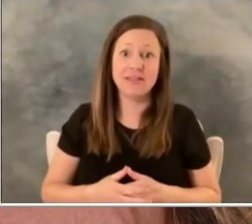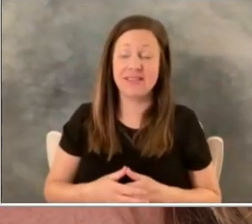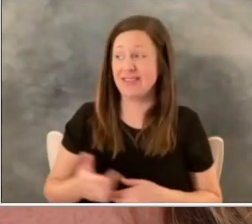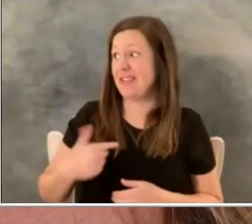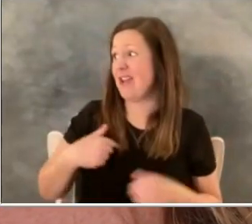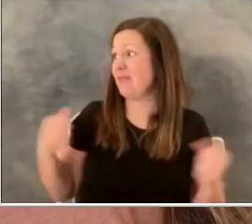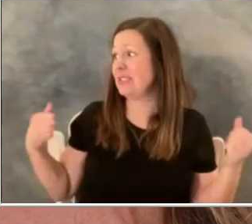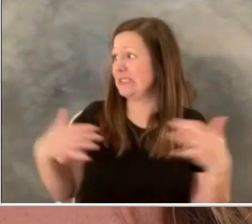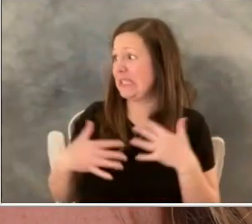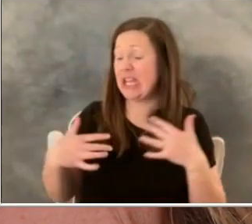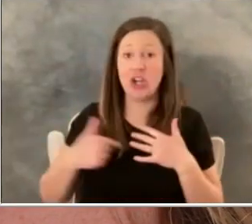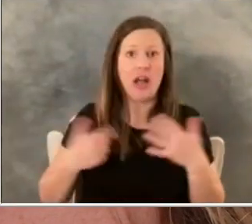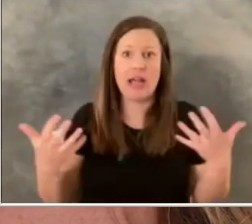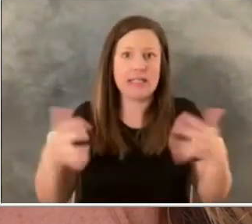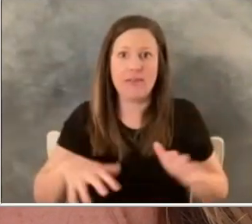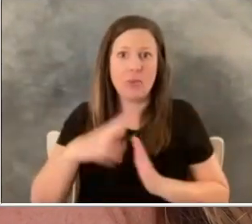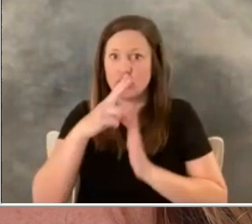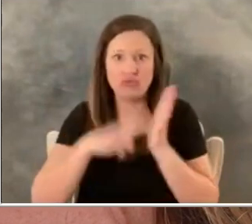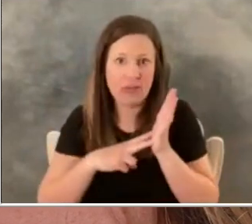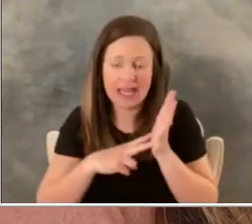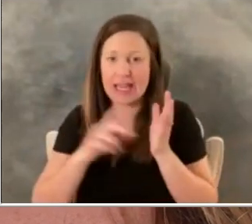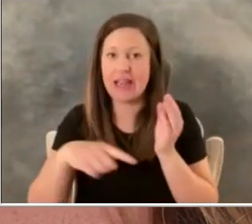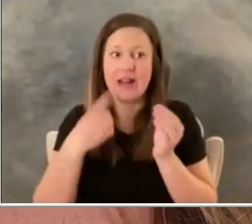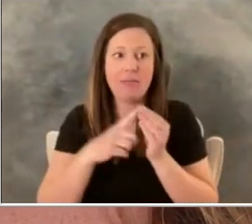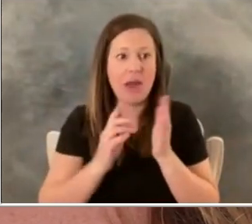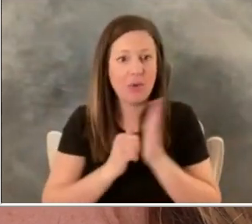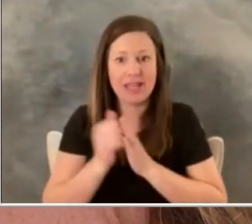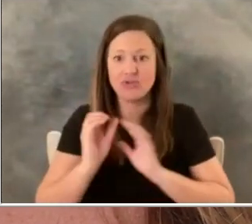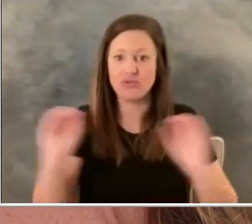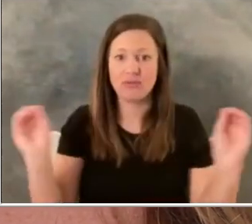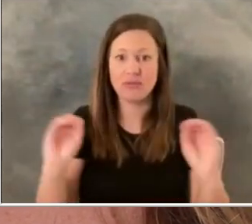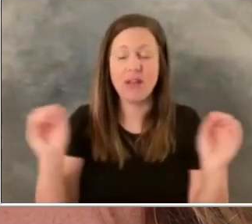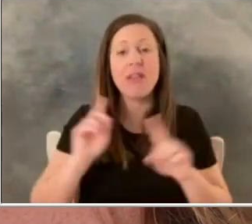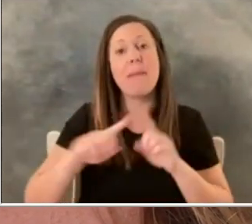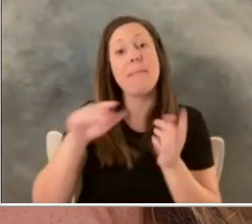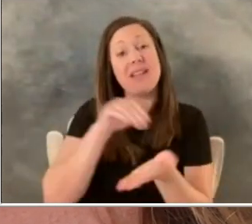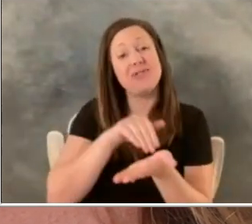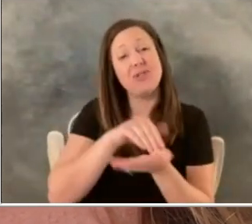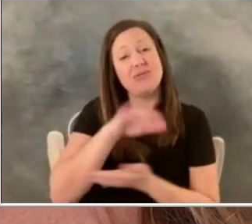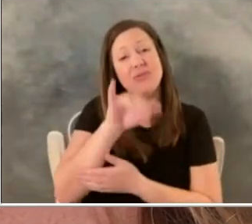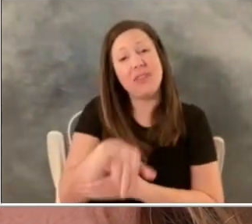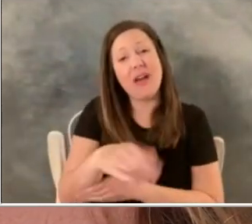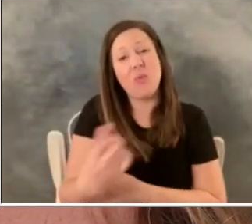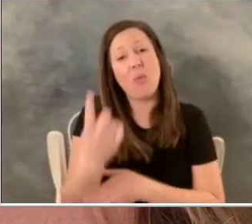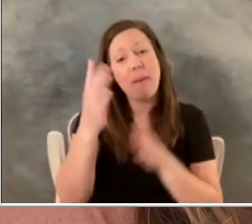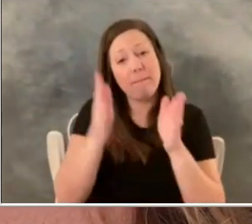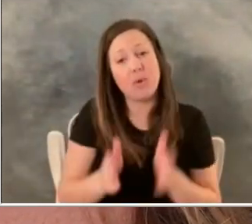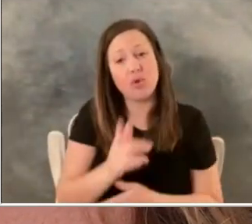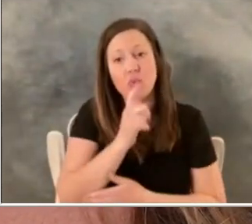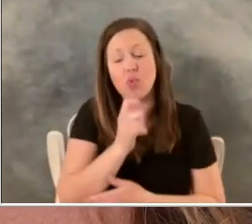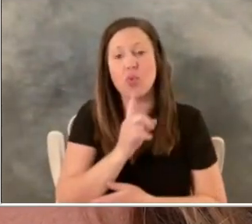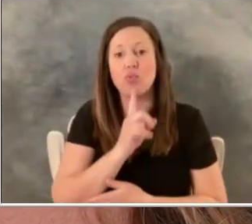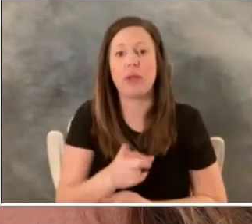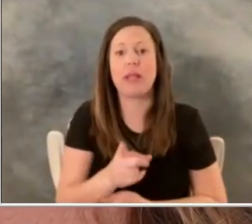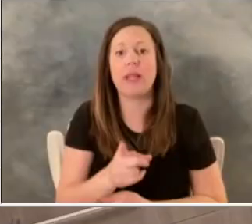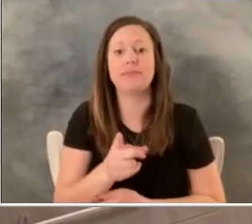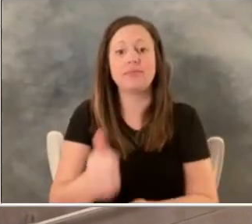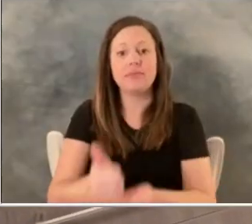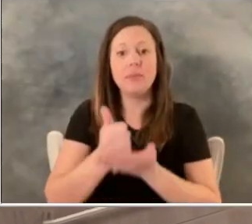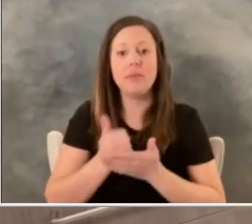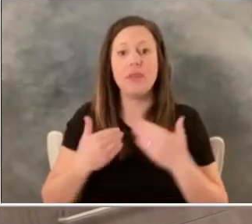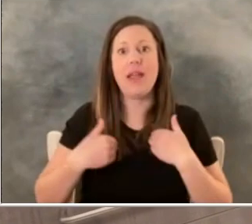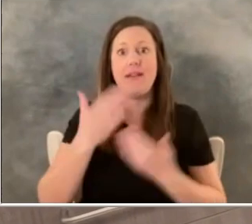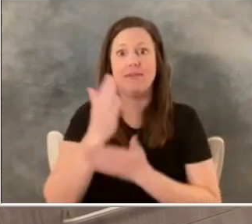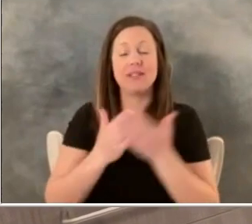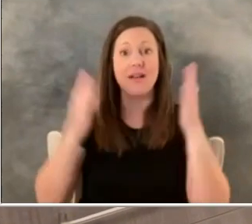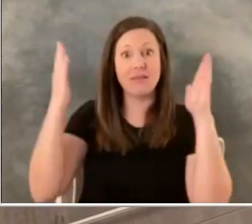even to read about cancer. He was one of the persons that mainly gave me some kind of hope. But